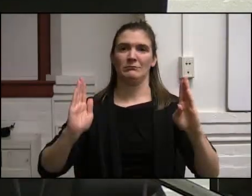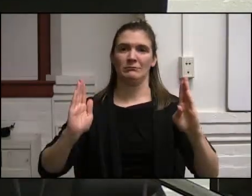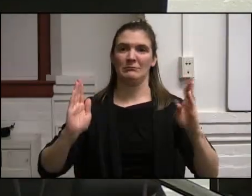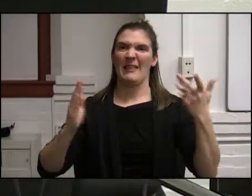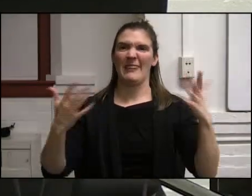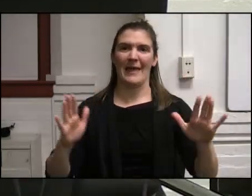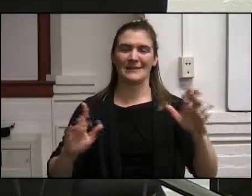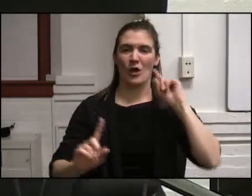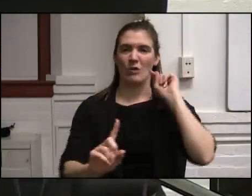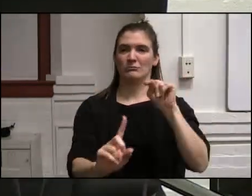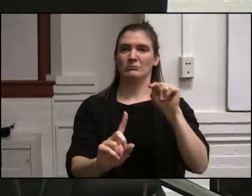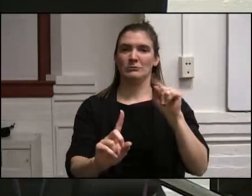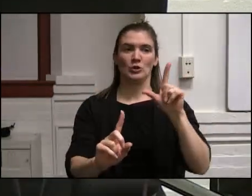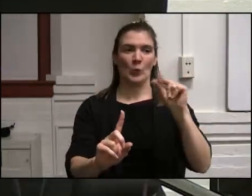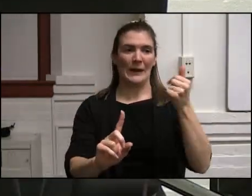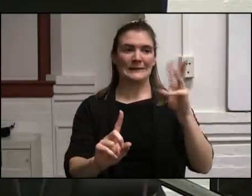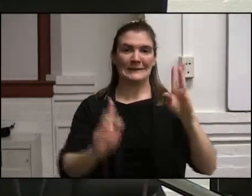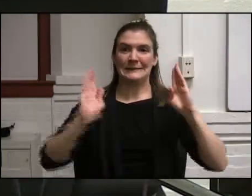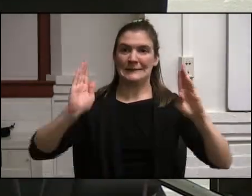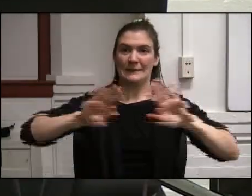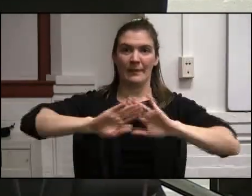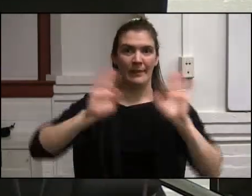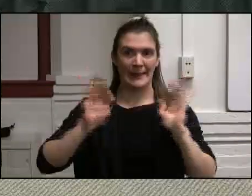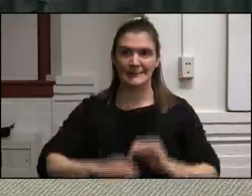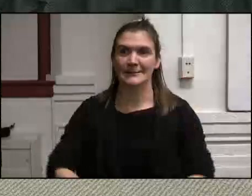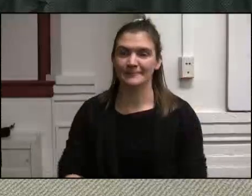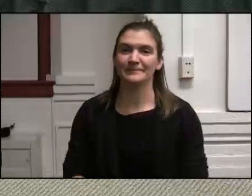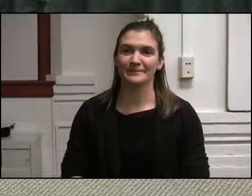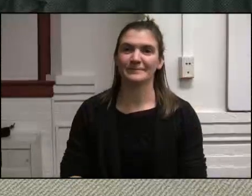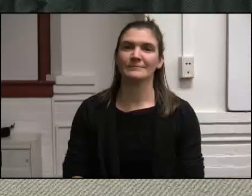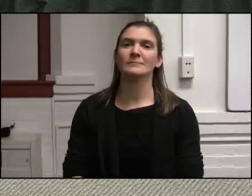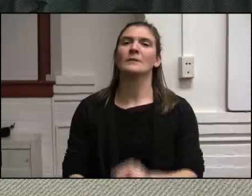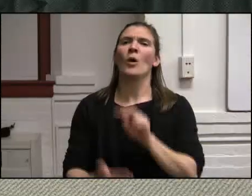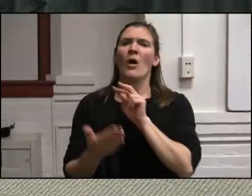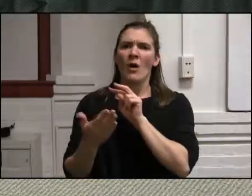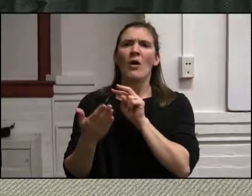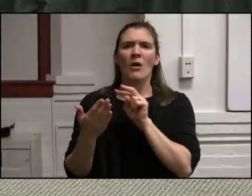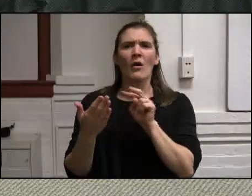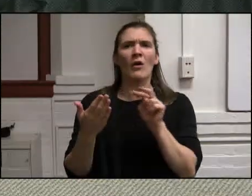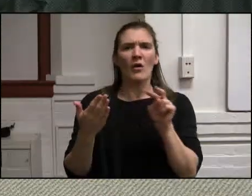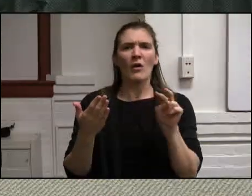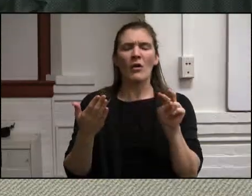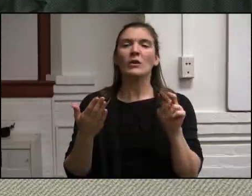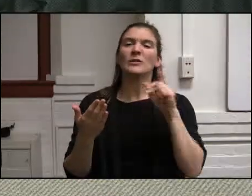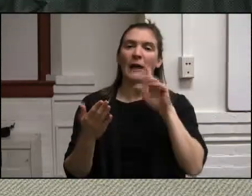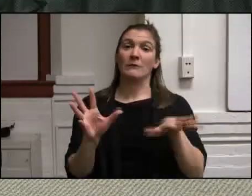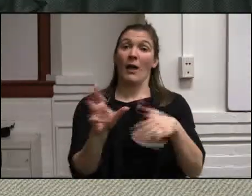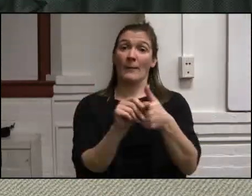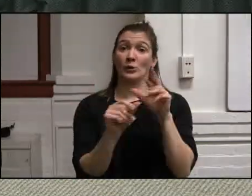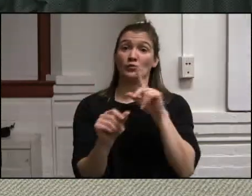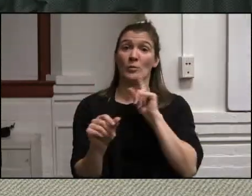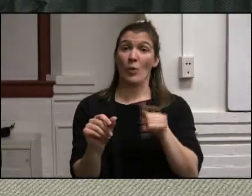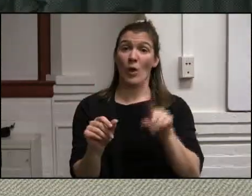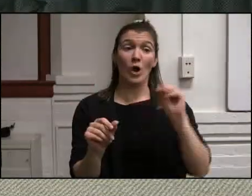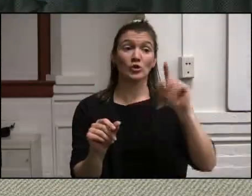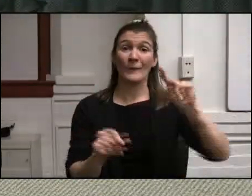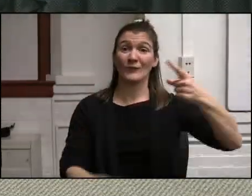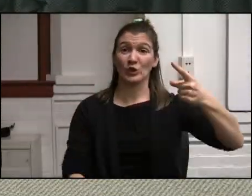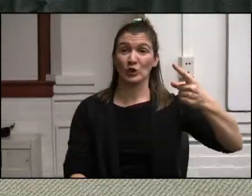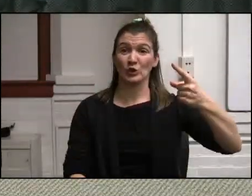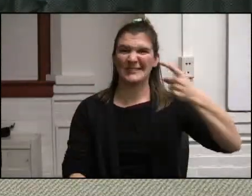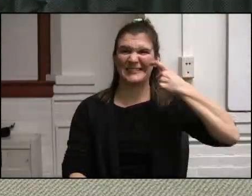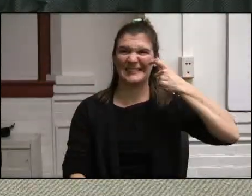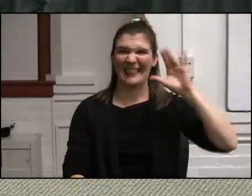we need to report on for this closeout. So you'll see the numbers in the updated report are October